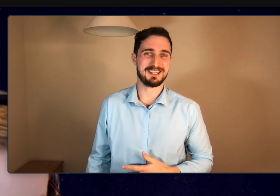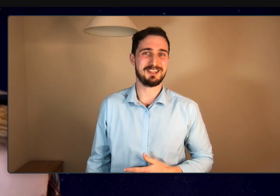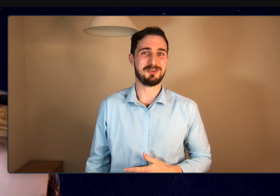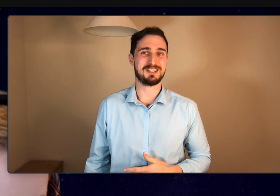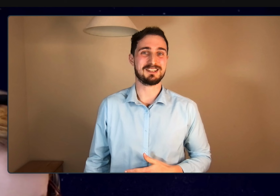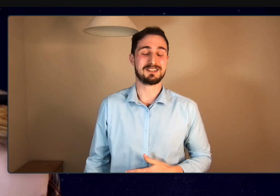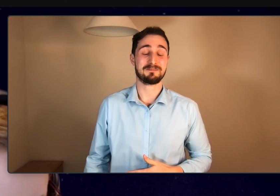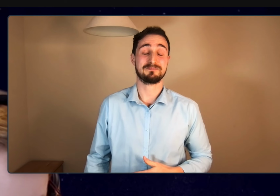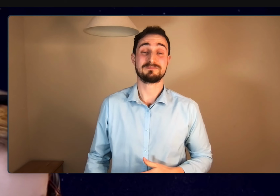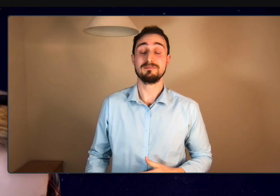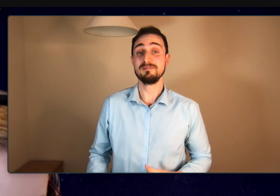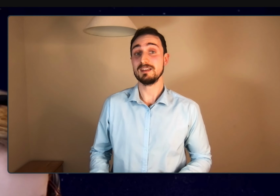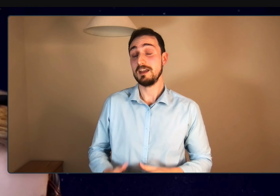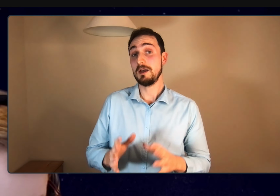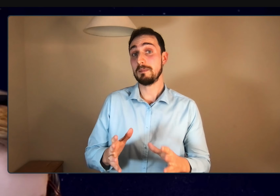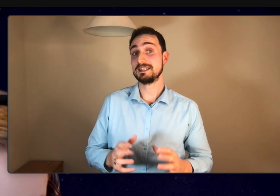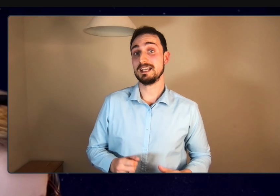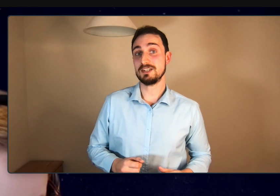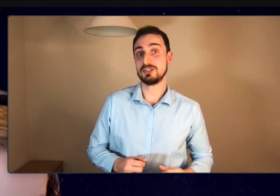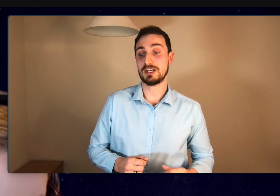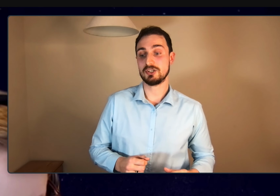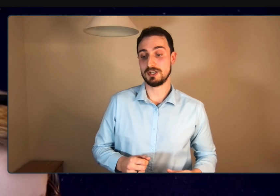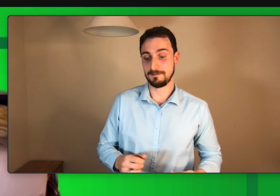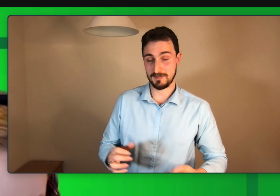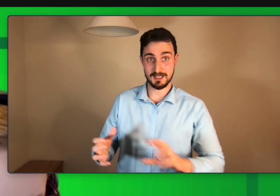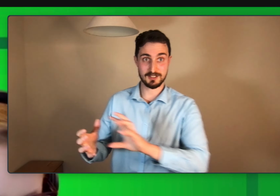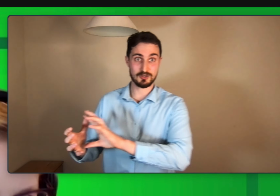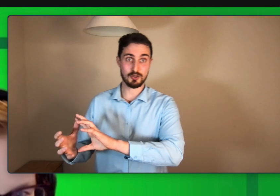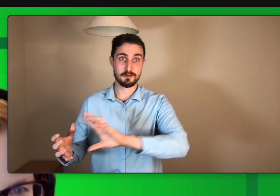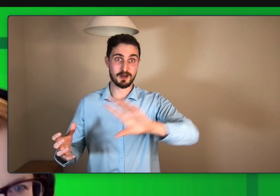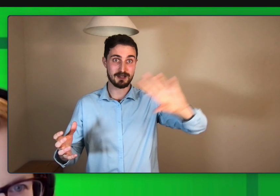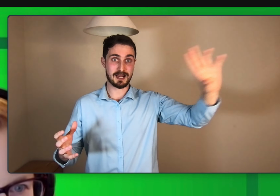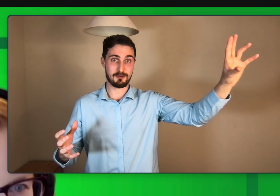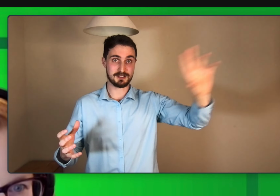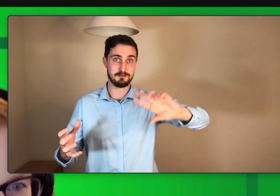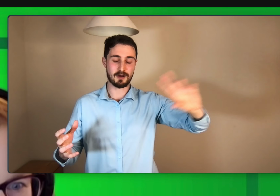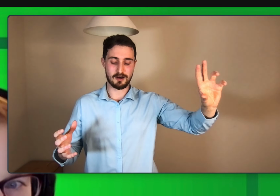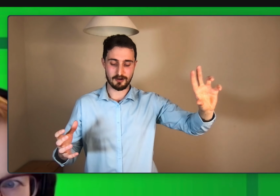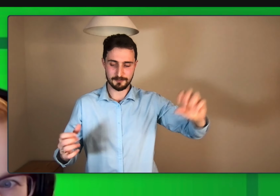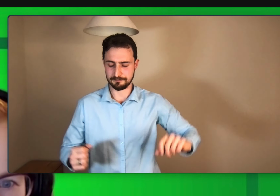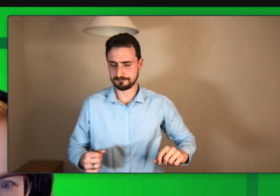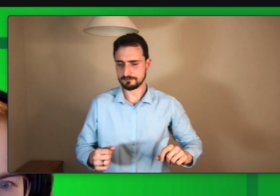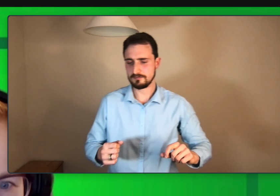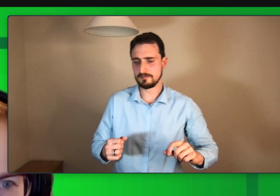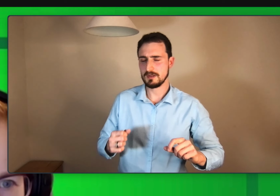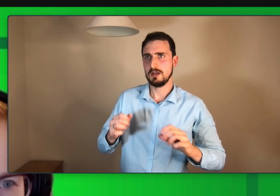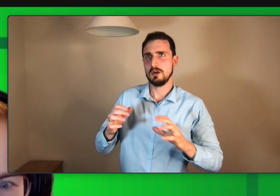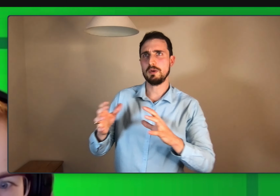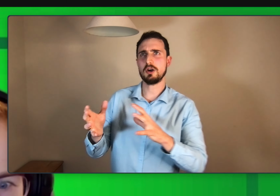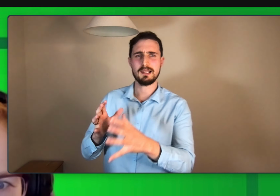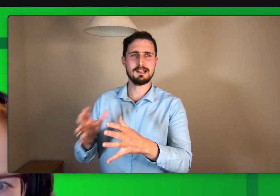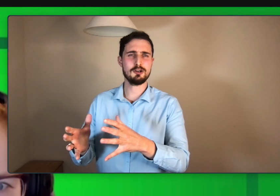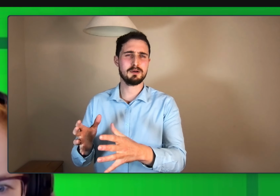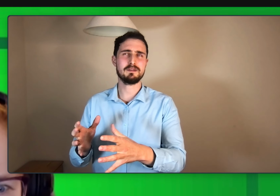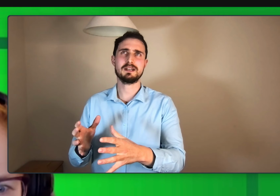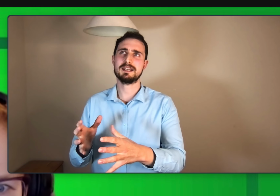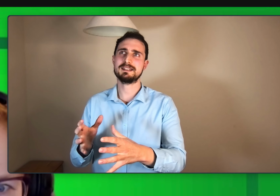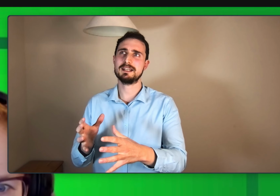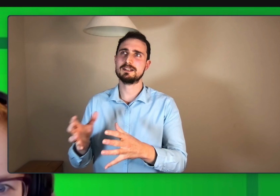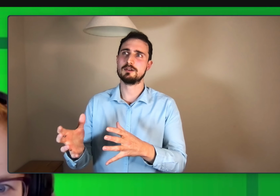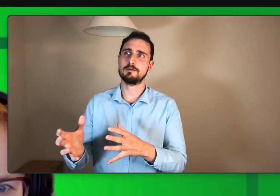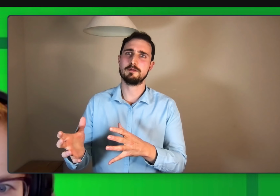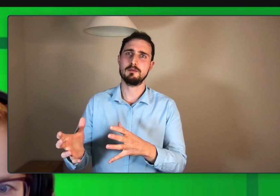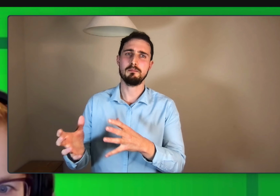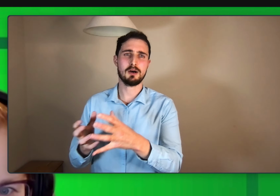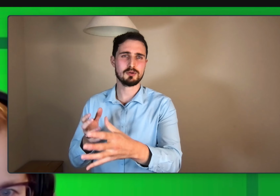for us in the audience. My second suggestion is to do with her narrative arc. We got a little bit of a